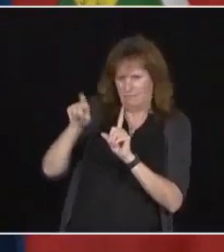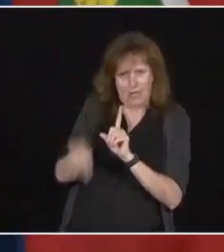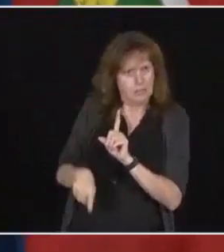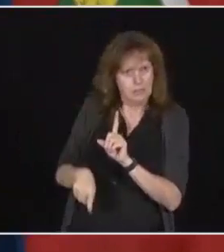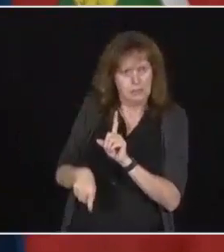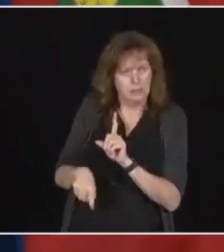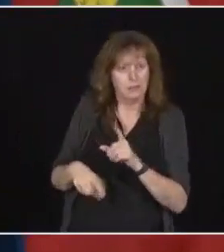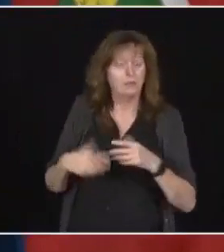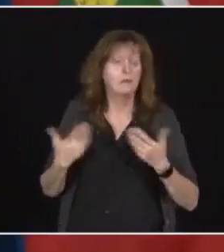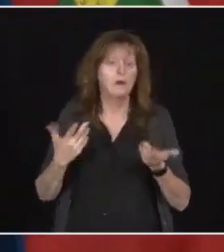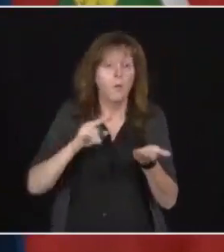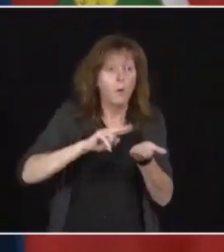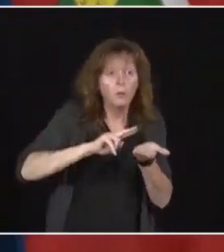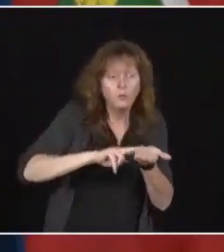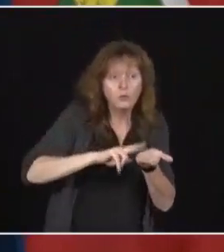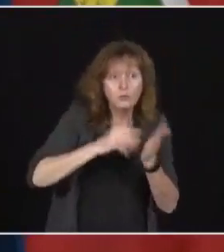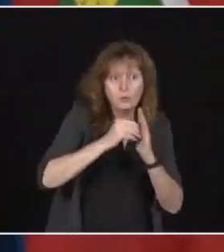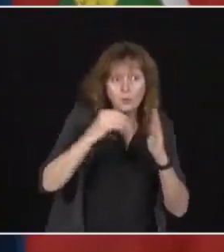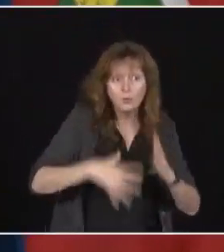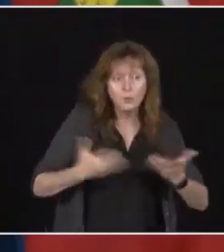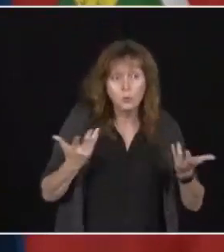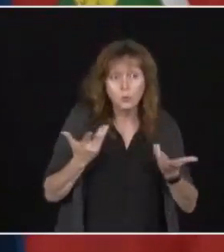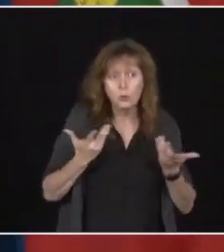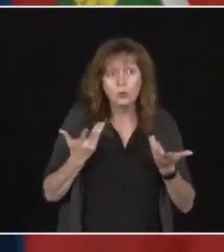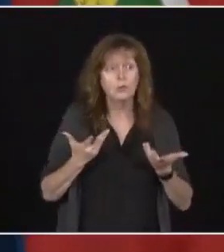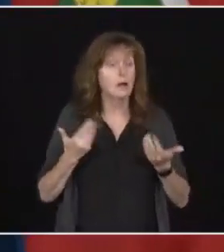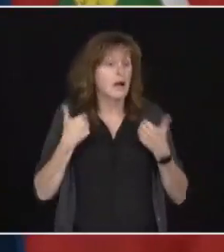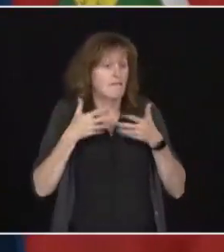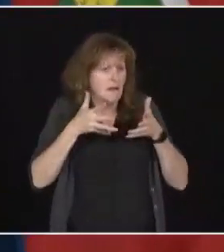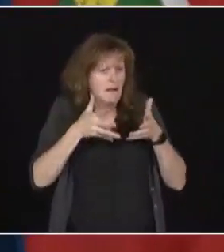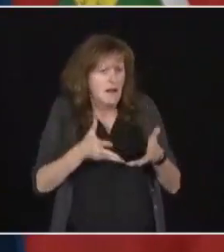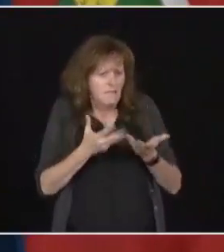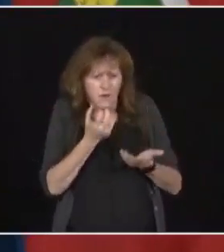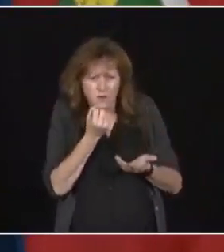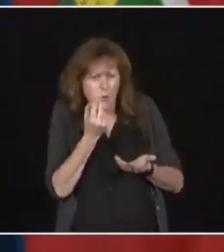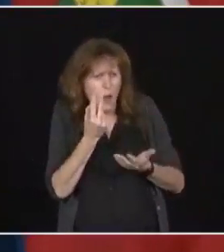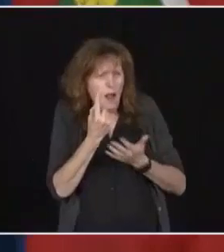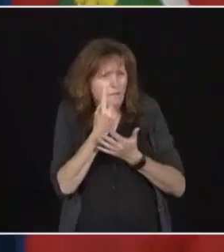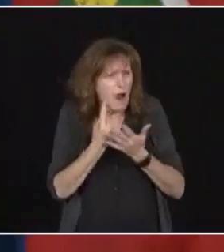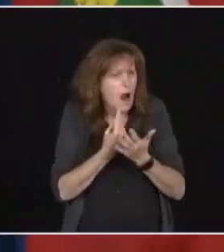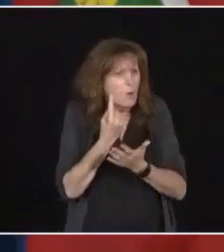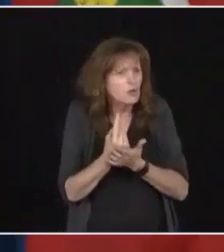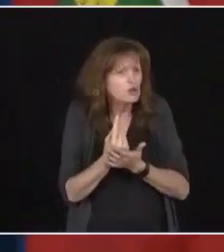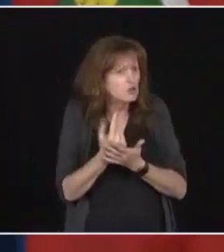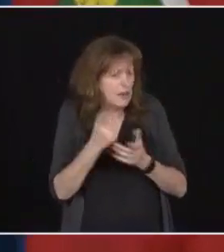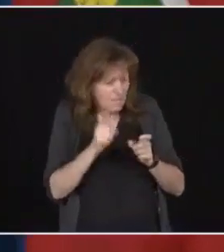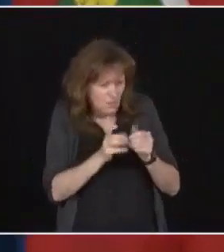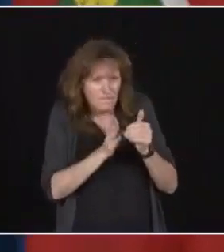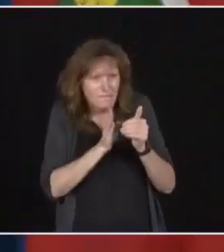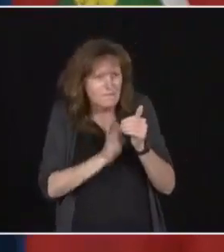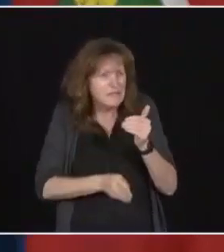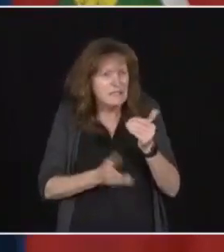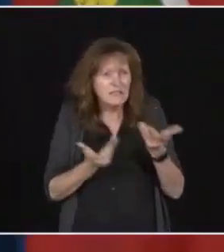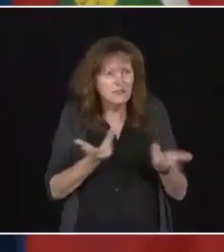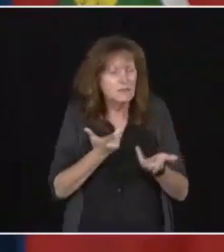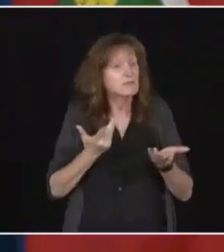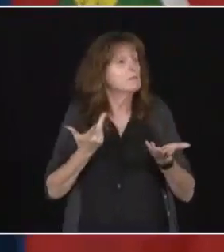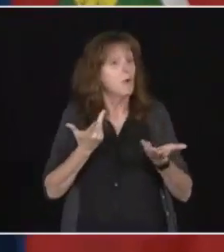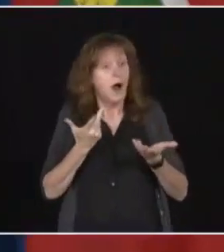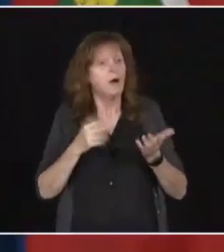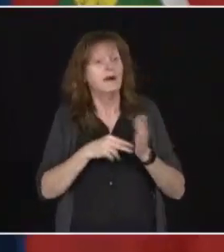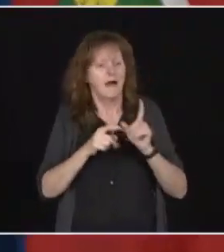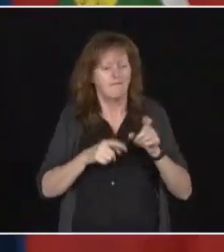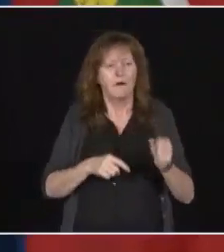for instance, nursing students who have a mere 12 hours left of hours that they must complete and practicums in